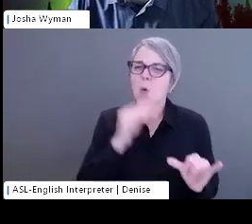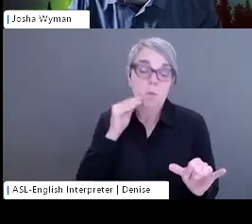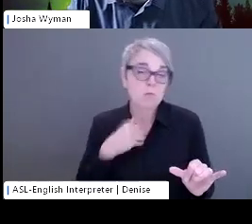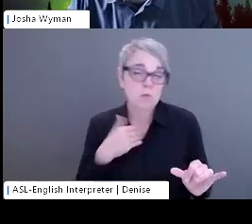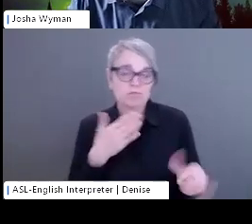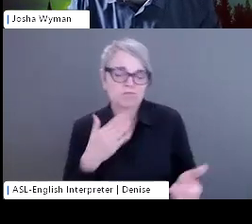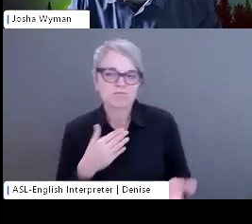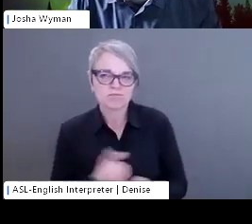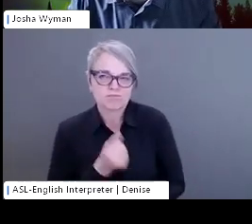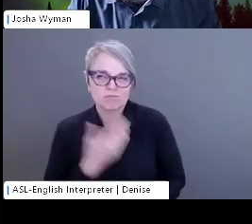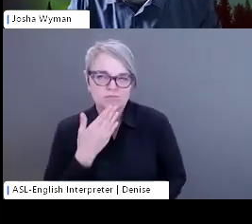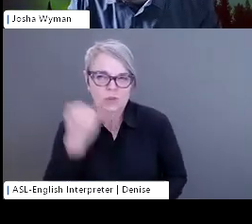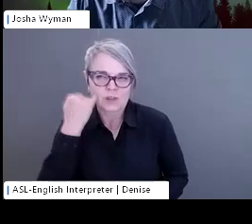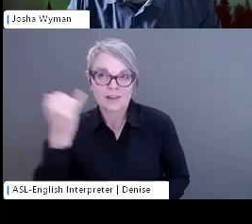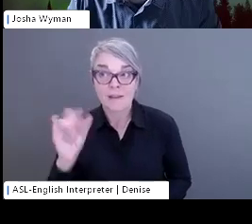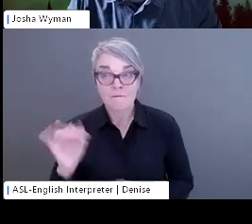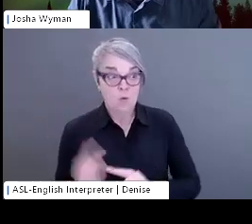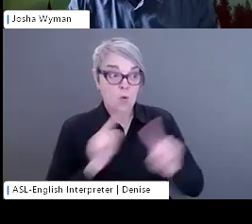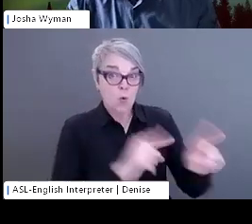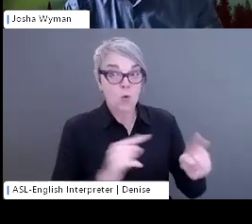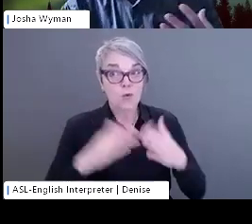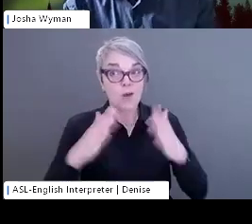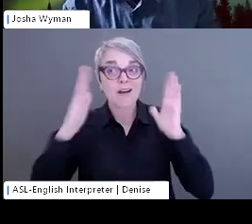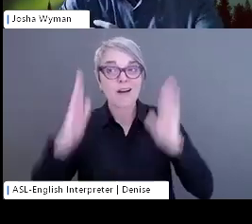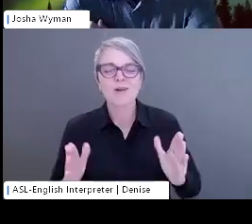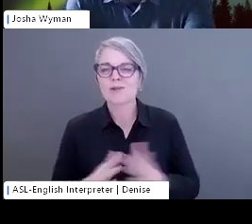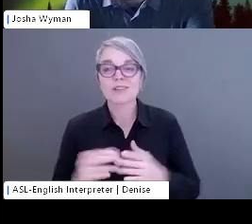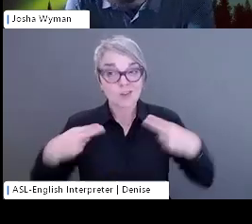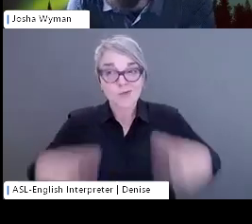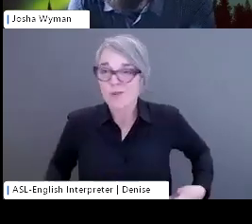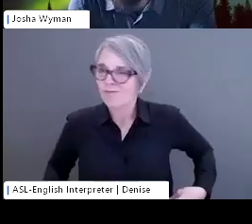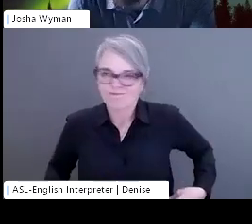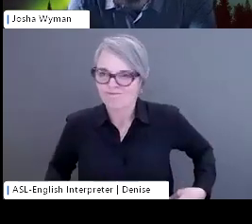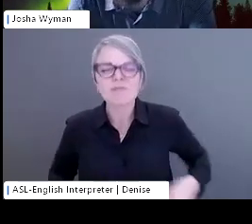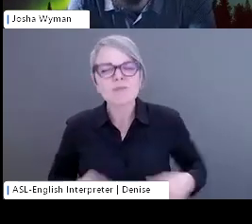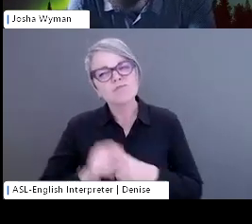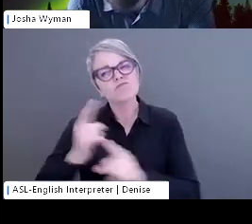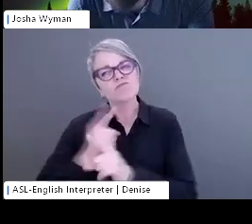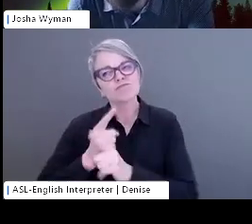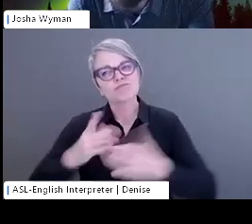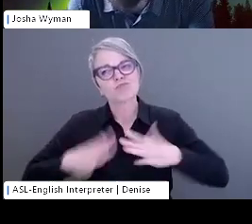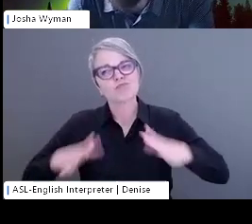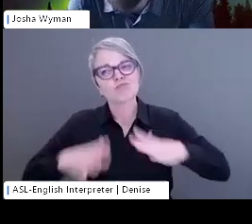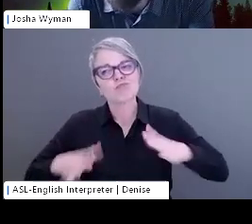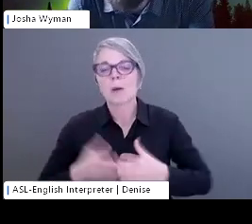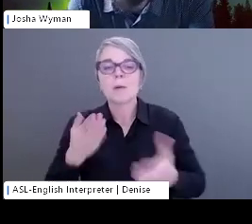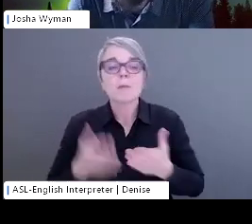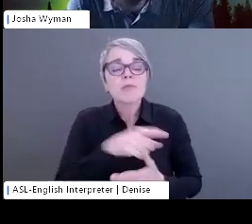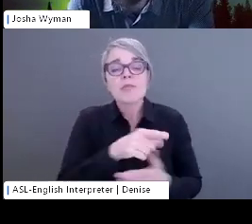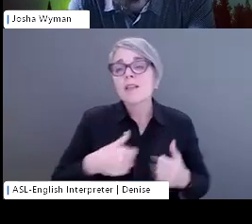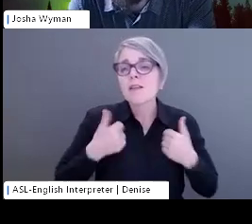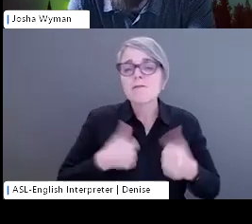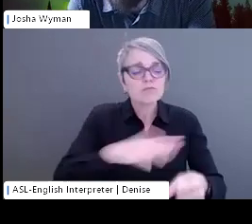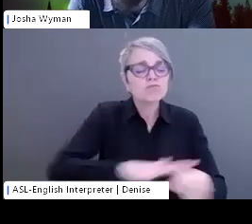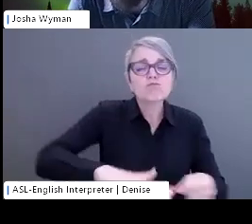home, wear plain clothes. Because they might be living in a residential area or in a long-term care